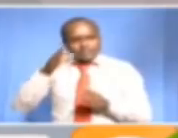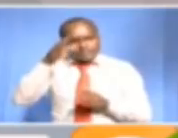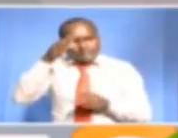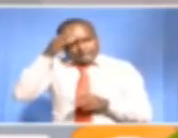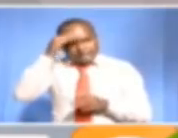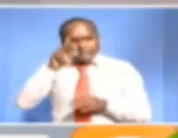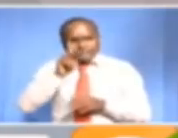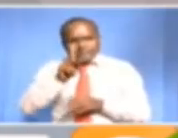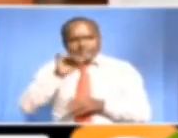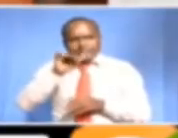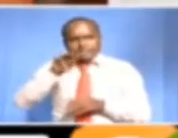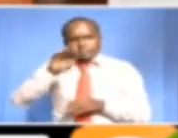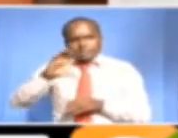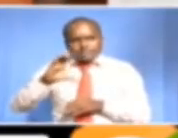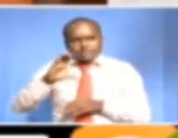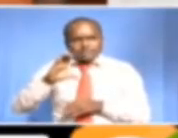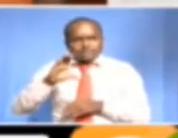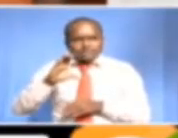Communication, KMC,